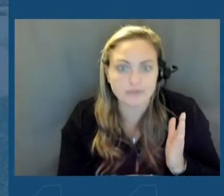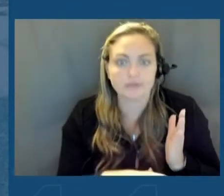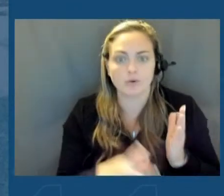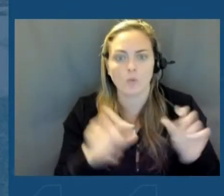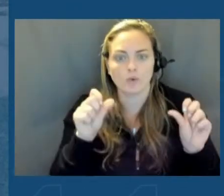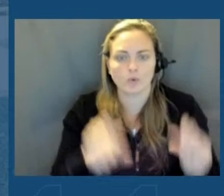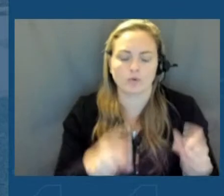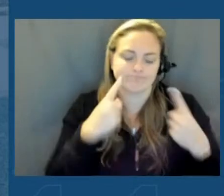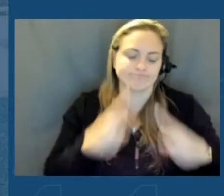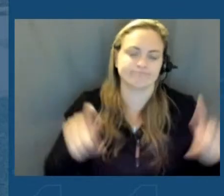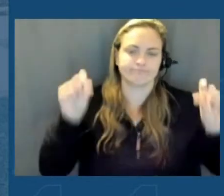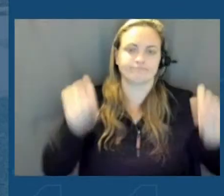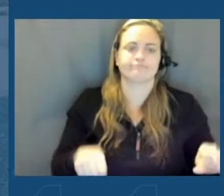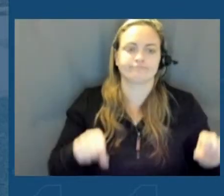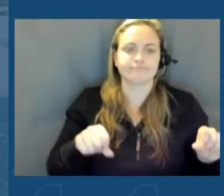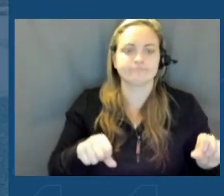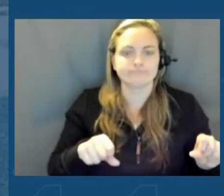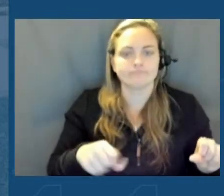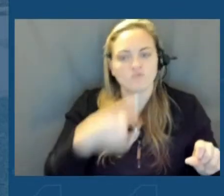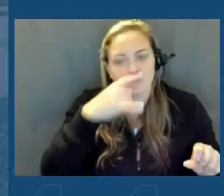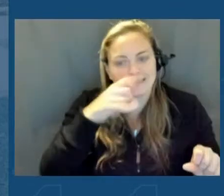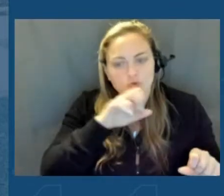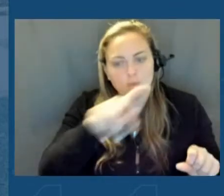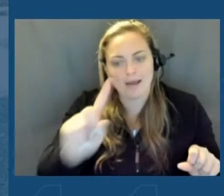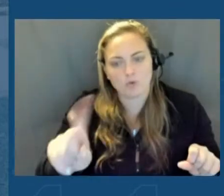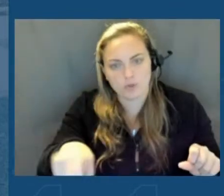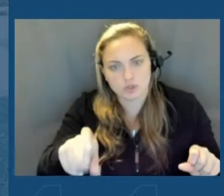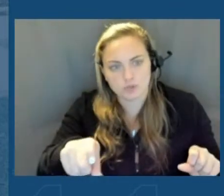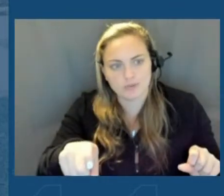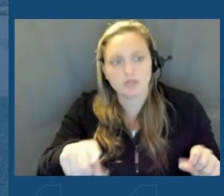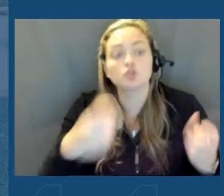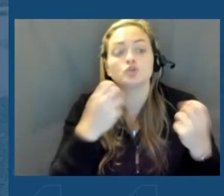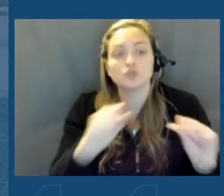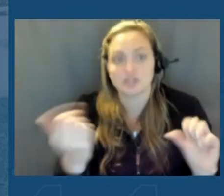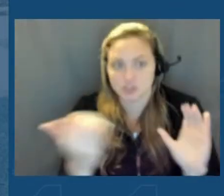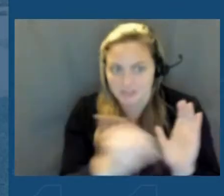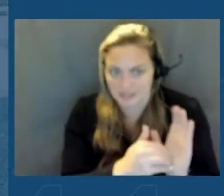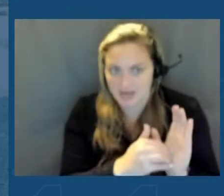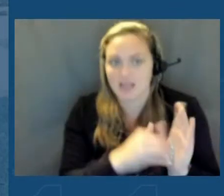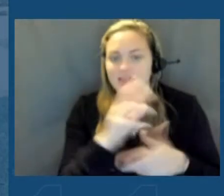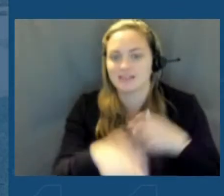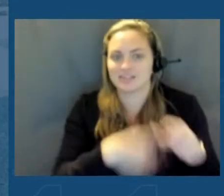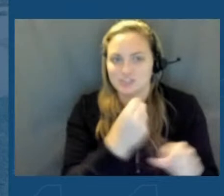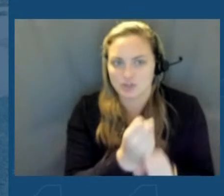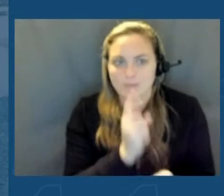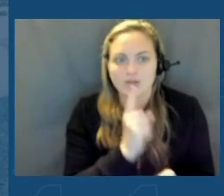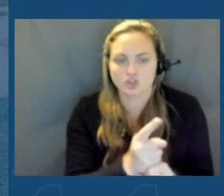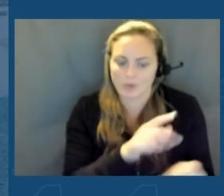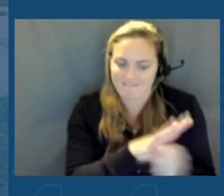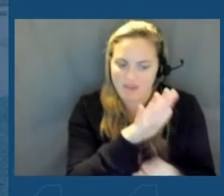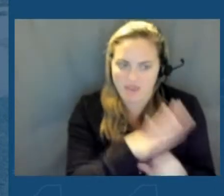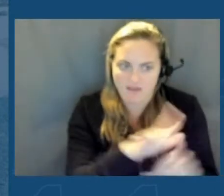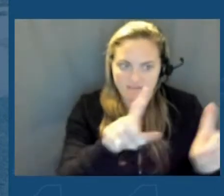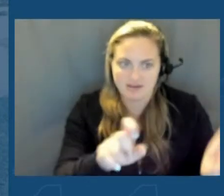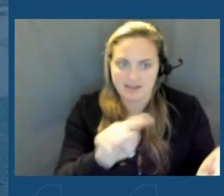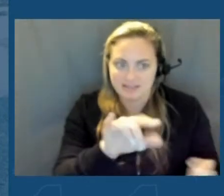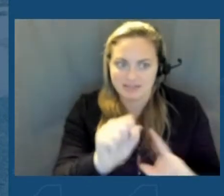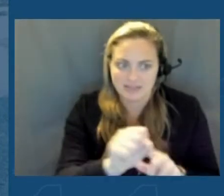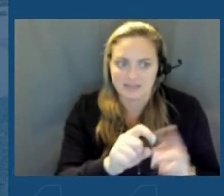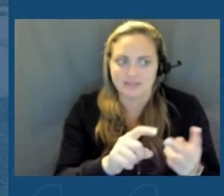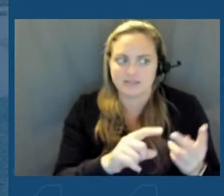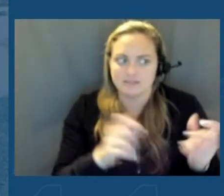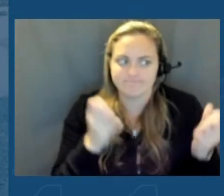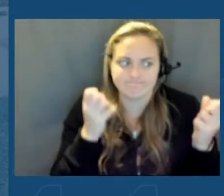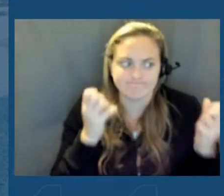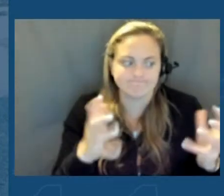could be successful in getting the kids where they belong. So the strategy again this year is making sure that we have ample supply. We've done a